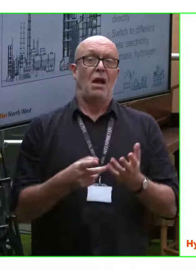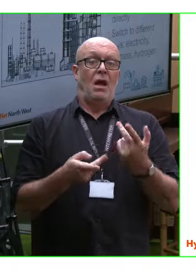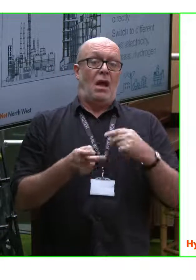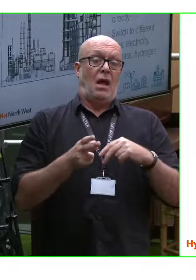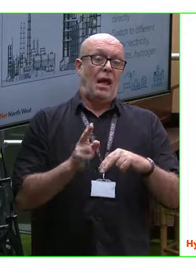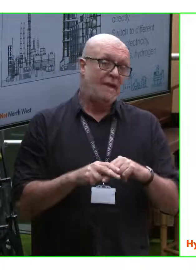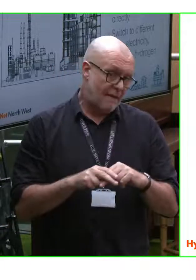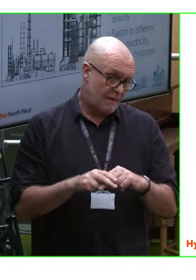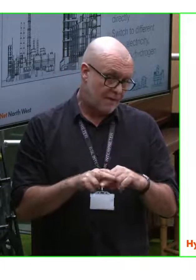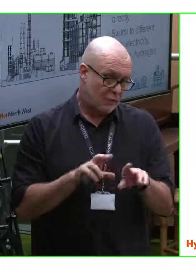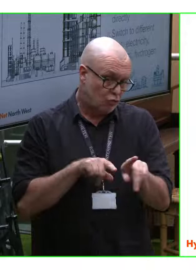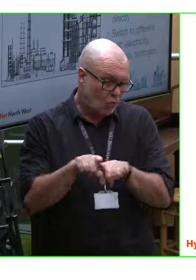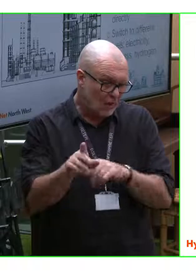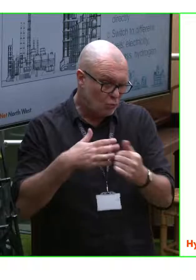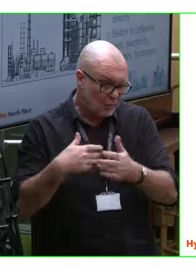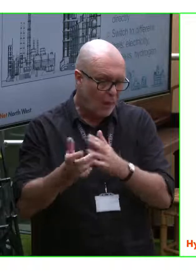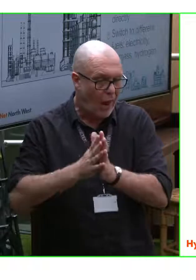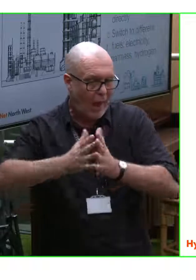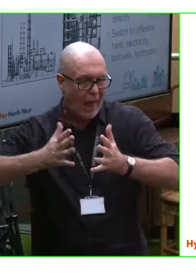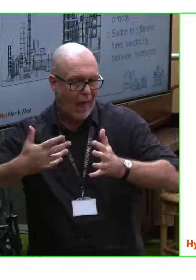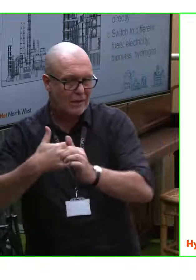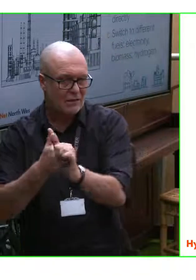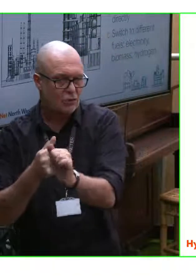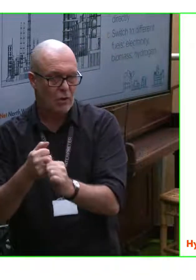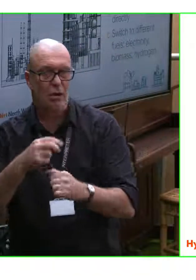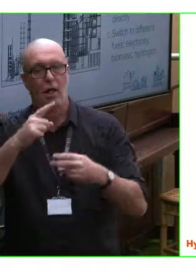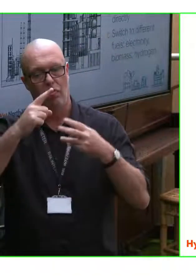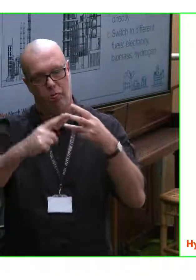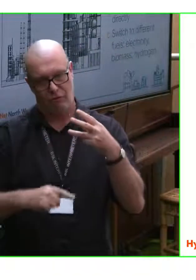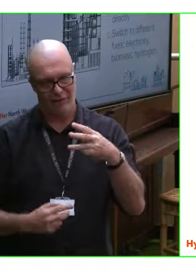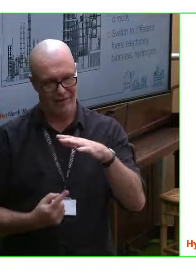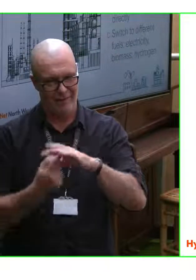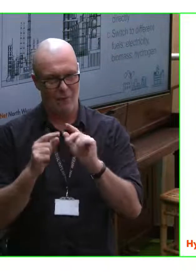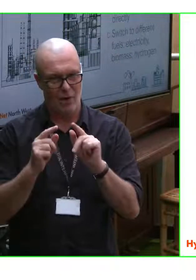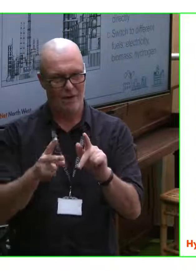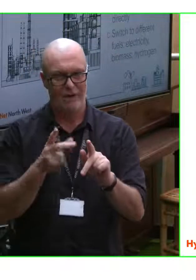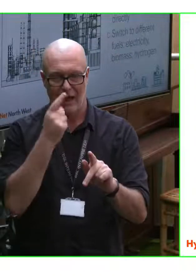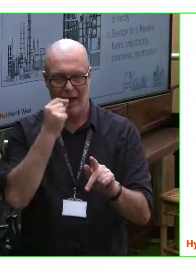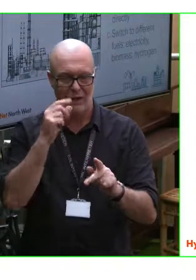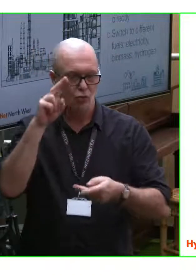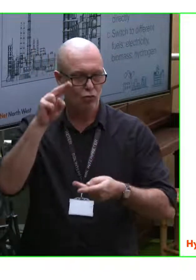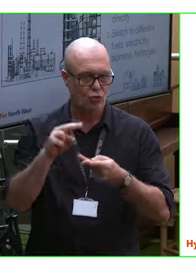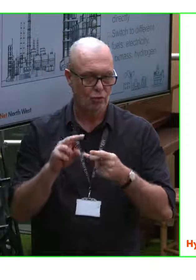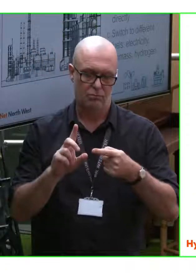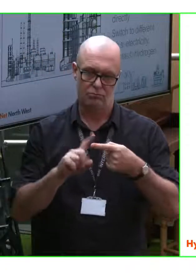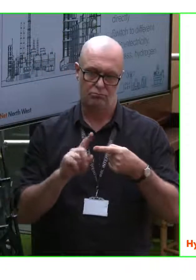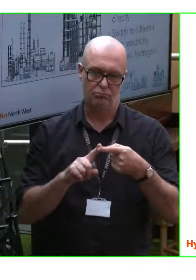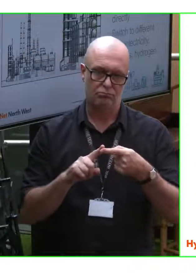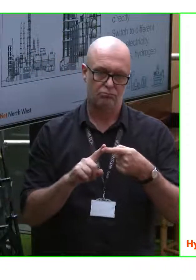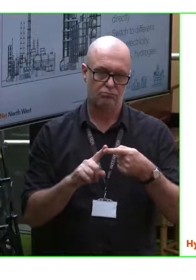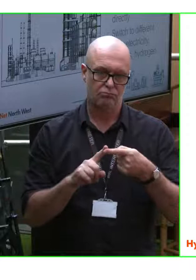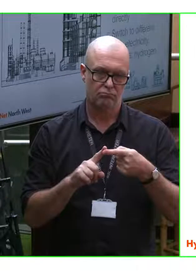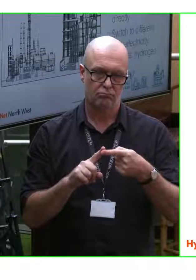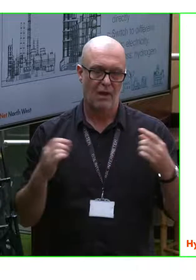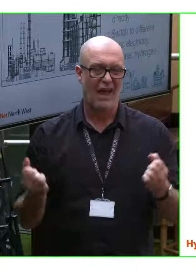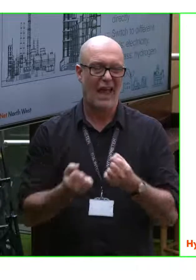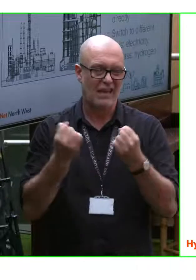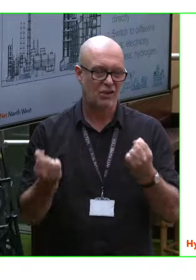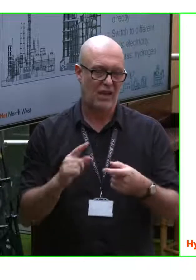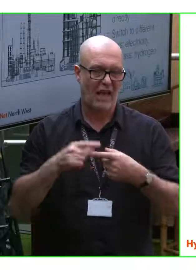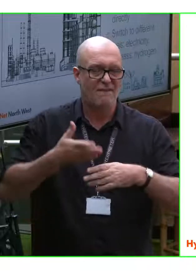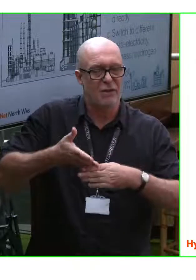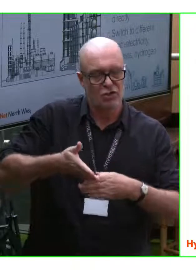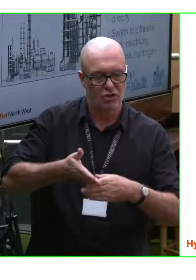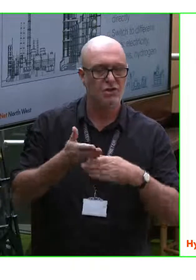large industry, I would say there are three main ways in which they can decarbonise. First and foremost, energy efficiency.